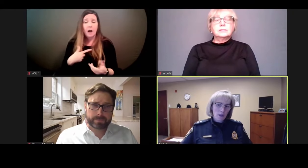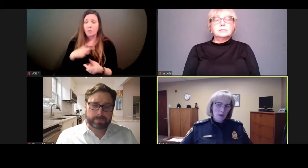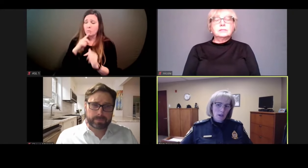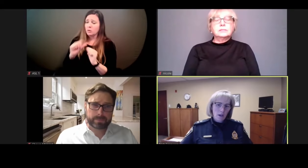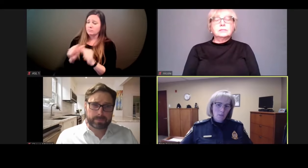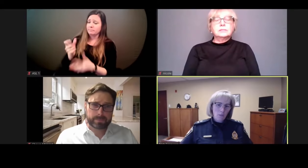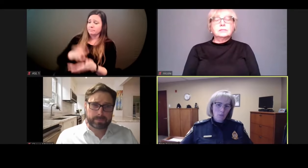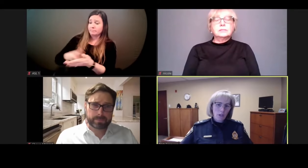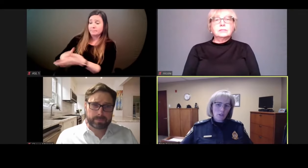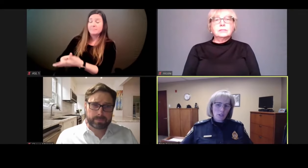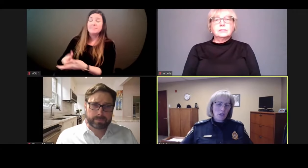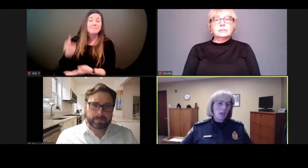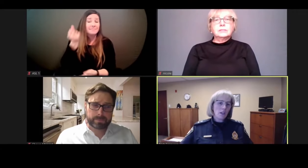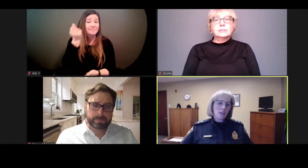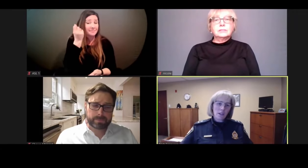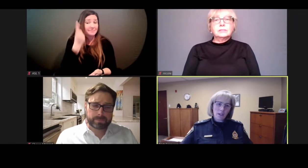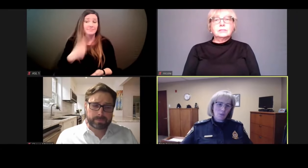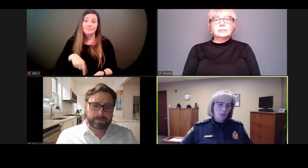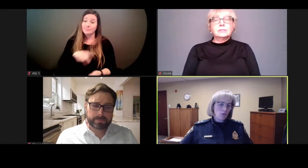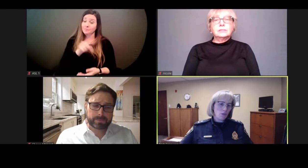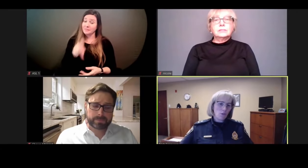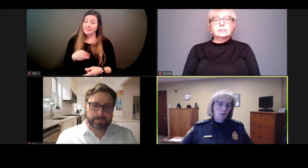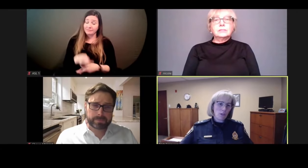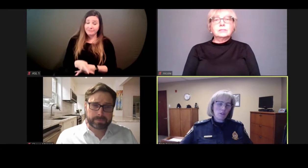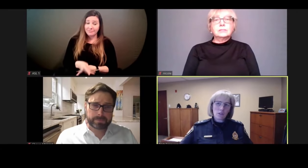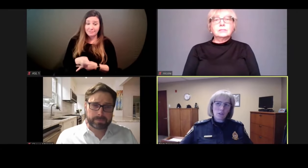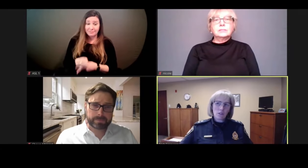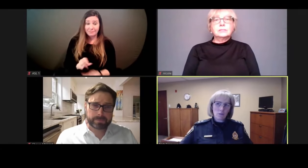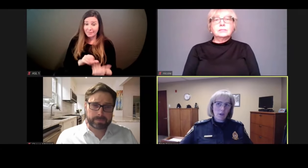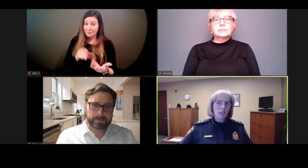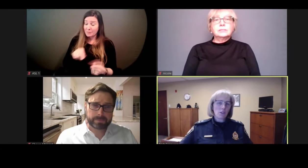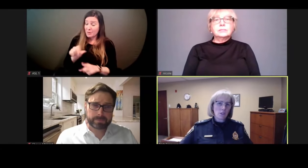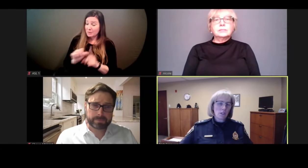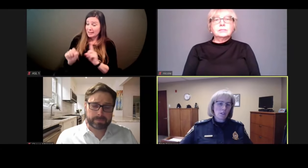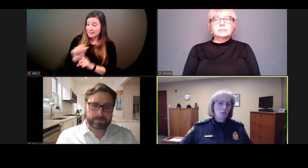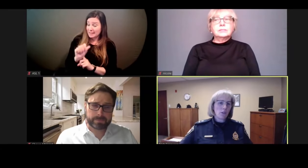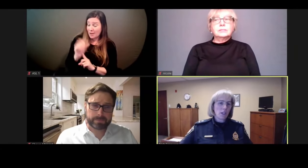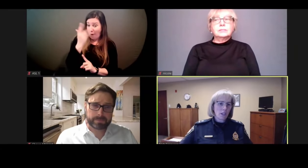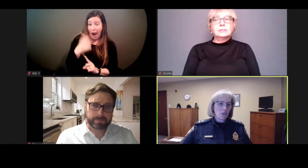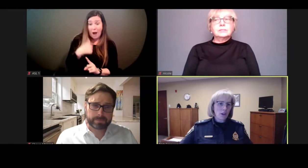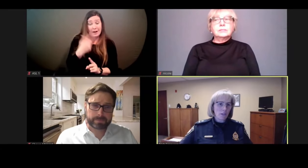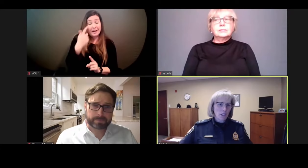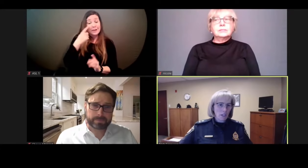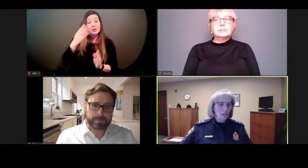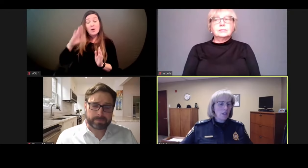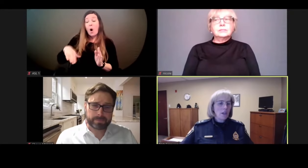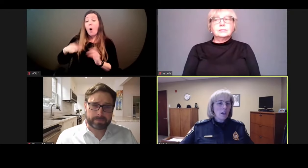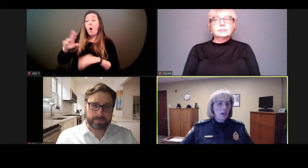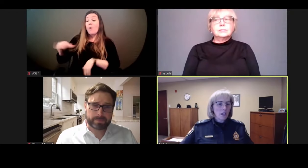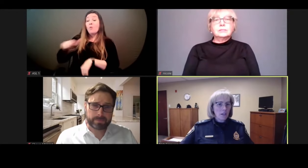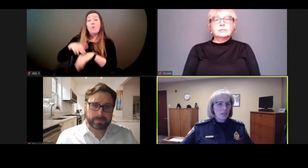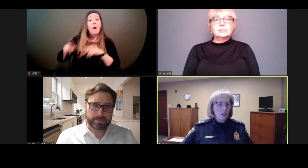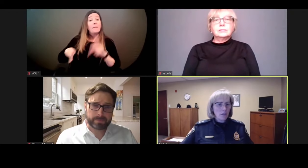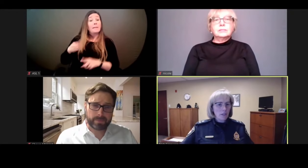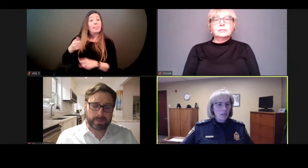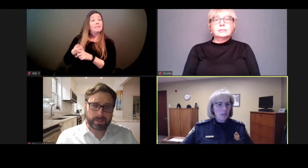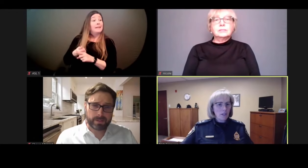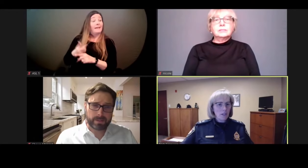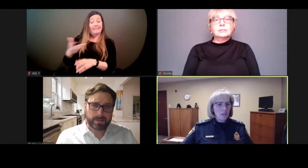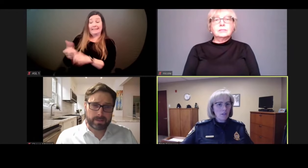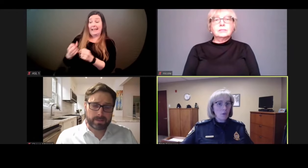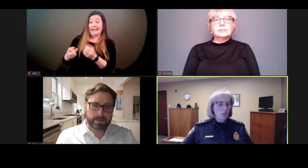because we are seeing, as we do with just regular citizens when they get a traffic ticket, it's